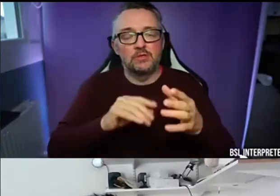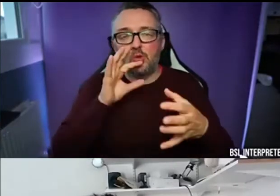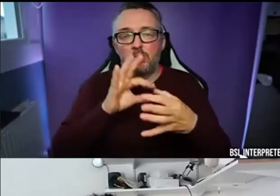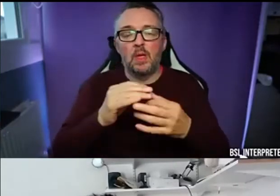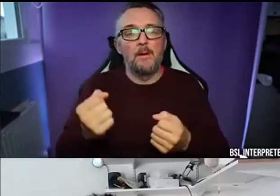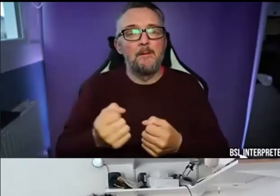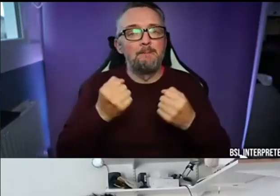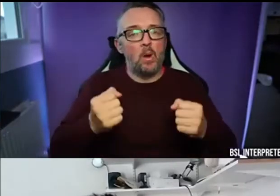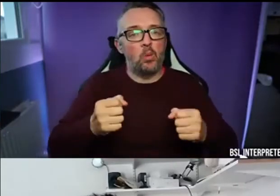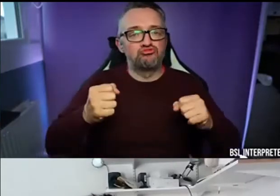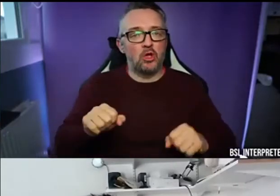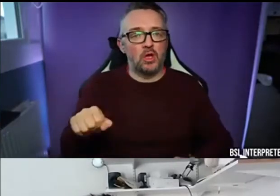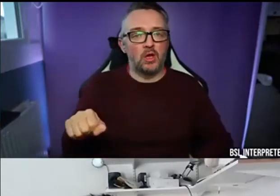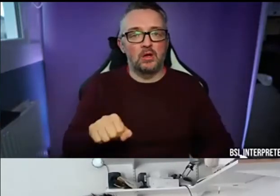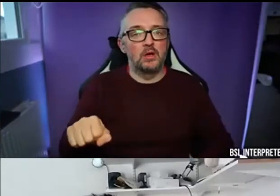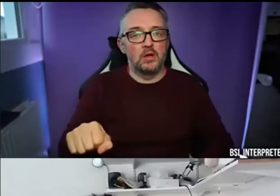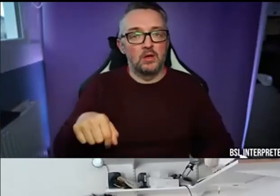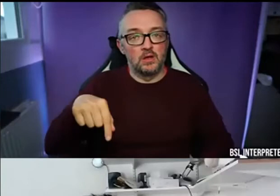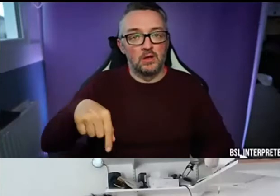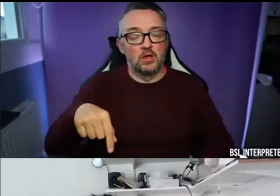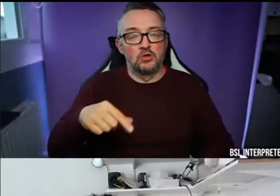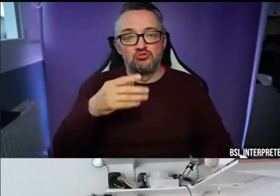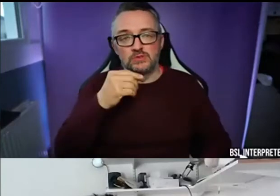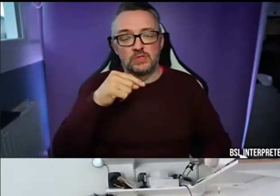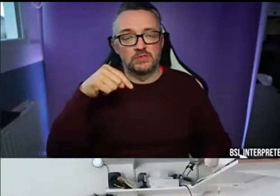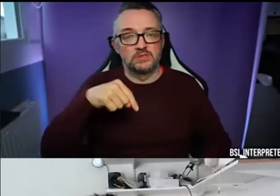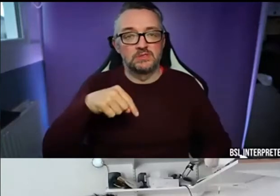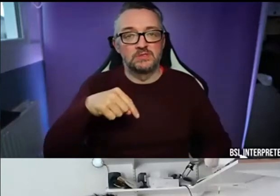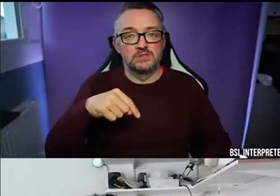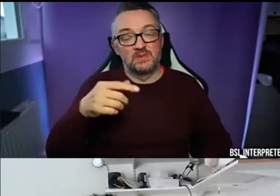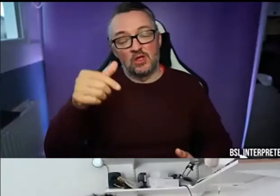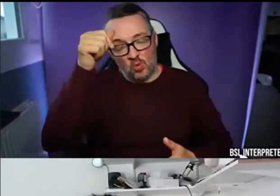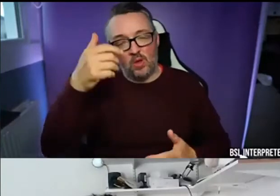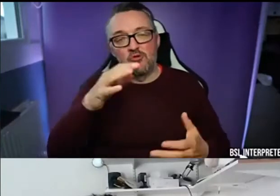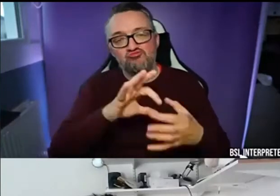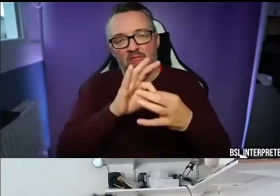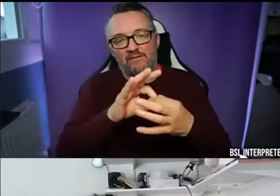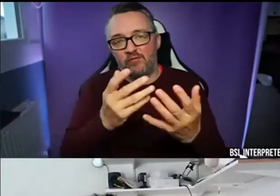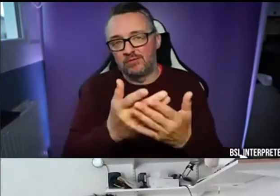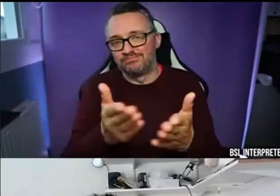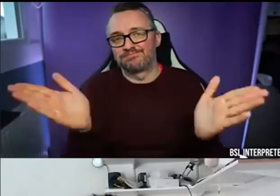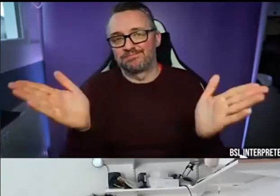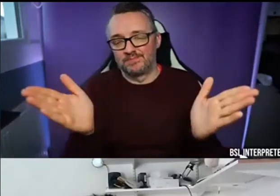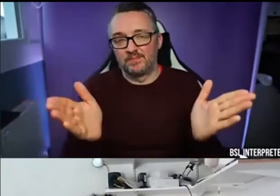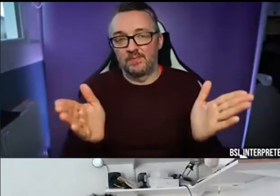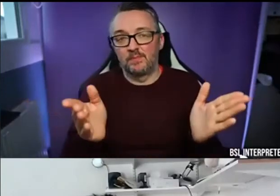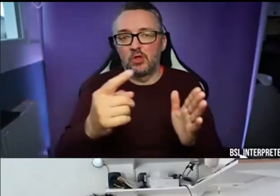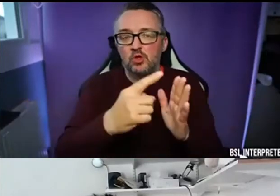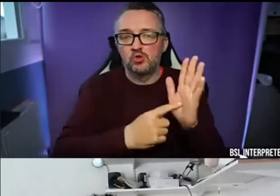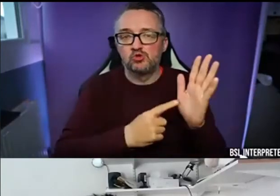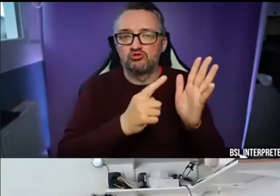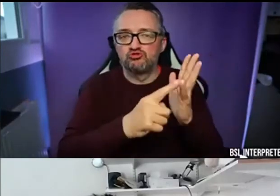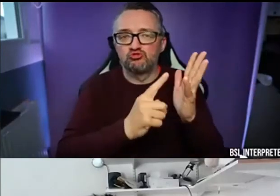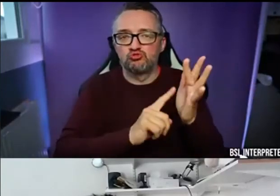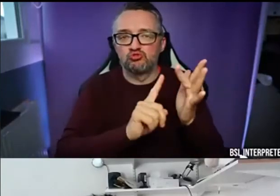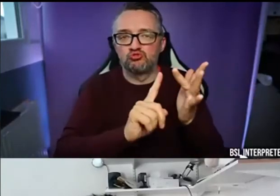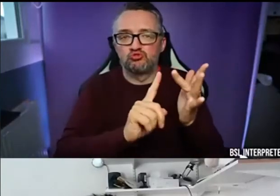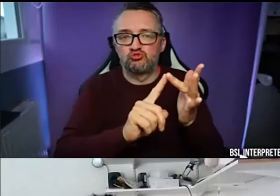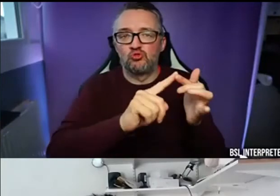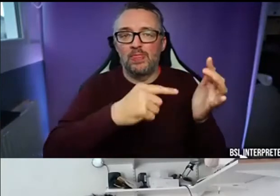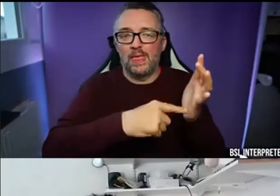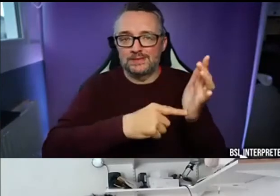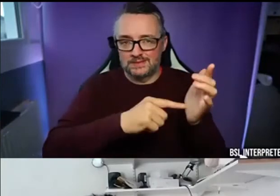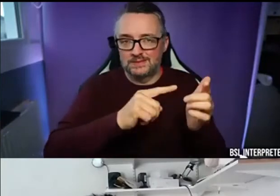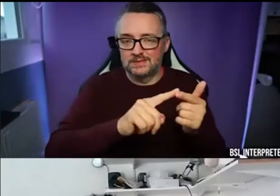users, but I think that would be relevant for everybody. And I think Juliet made a really good point